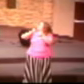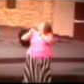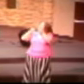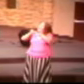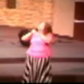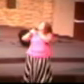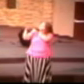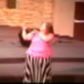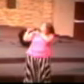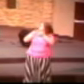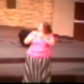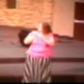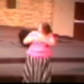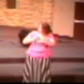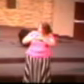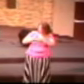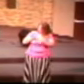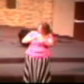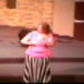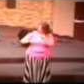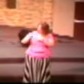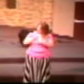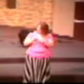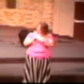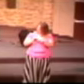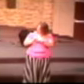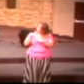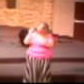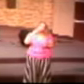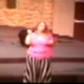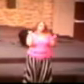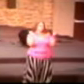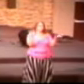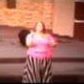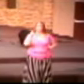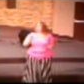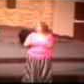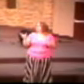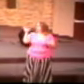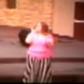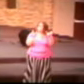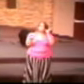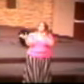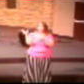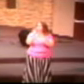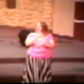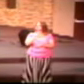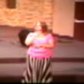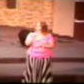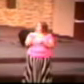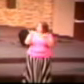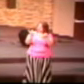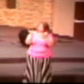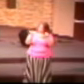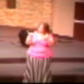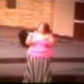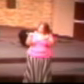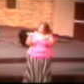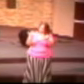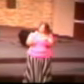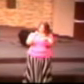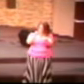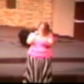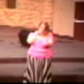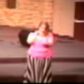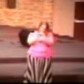us into relationship with one another. God, there are people that are hearing the sound of my voice right now who aren't